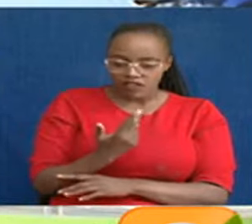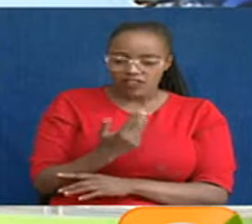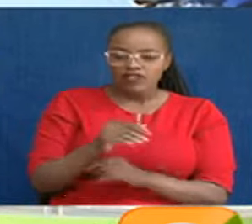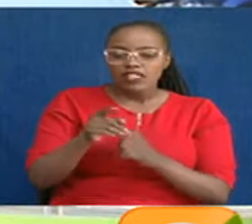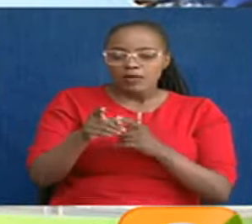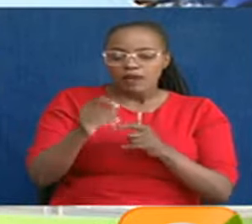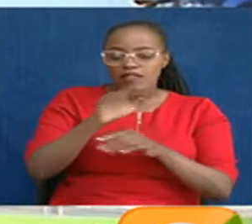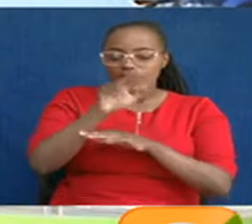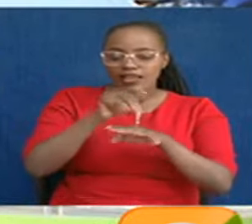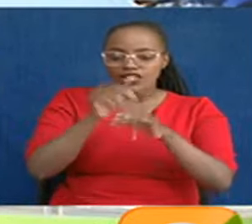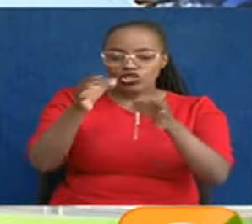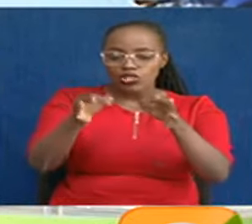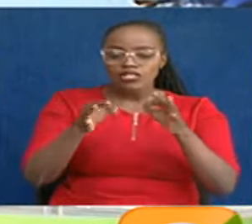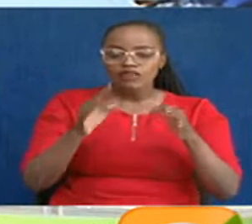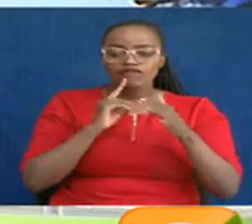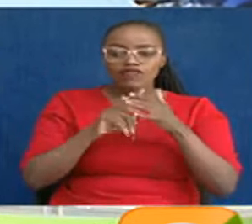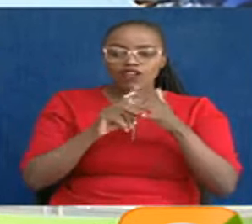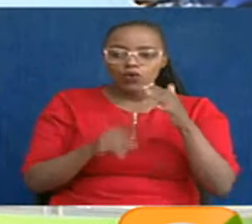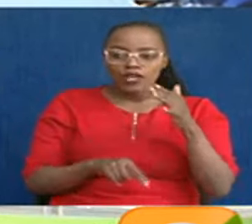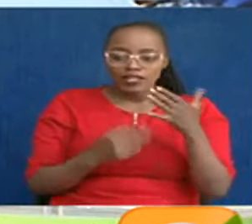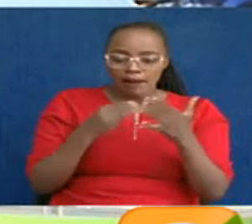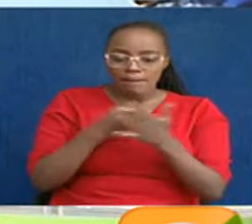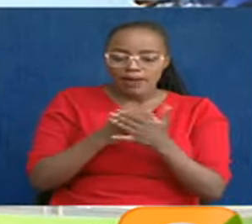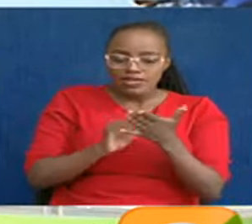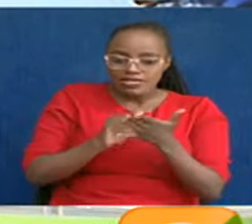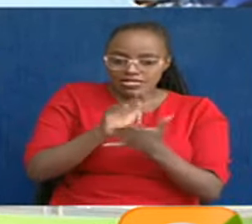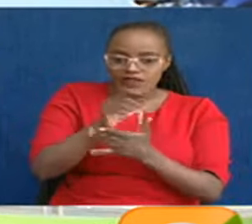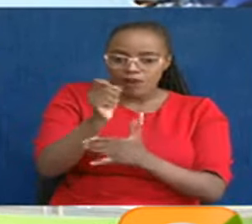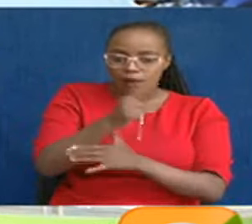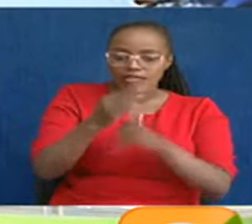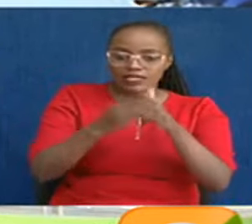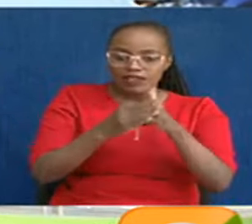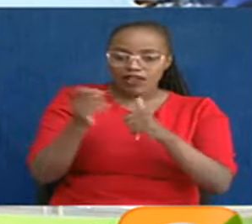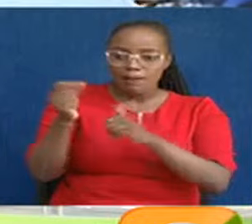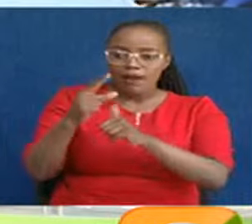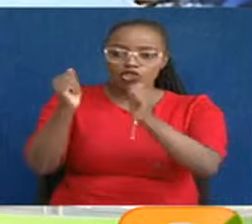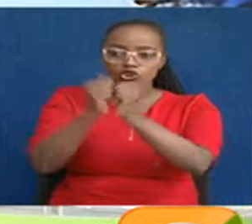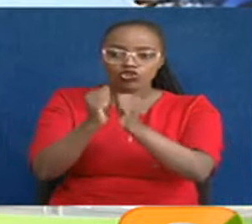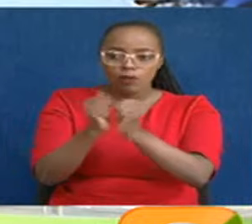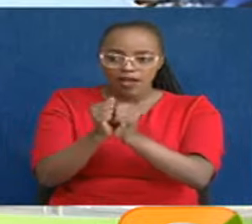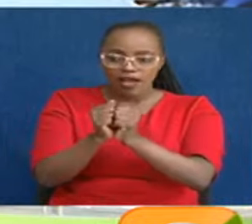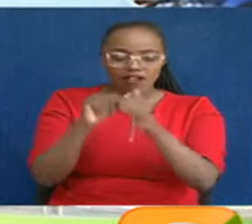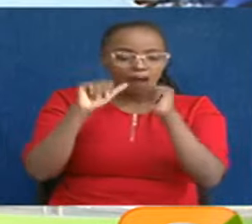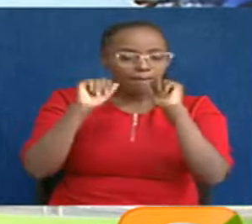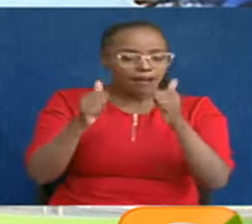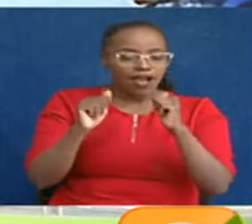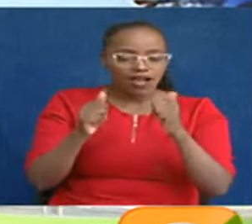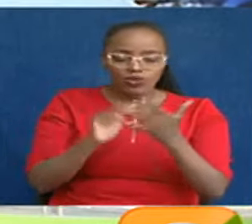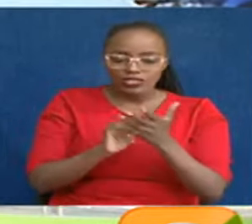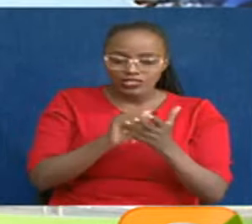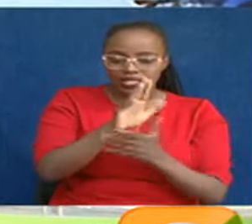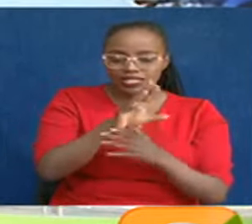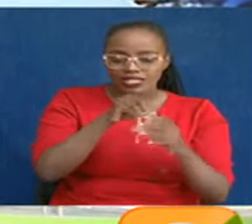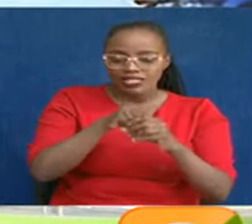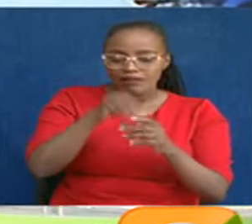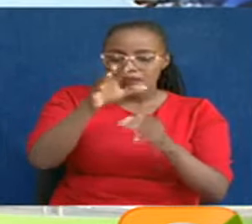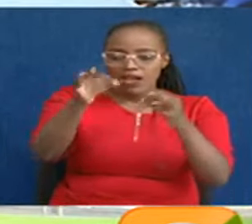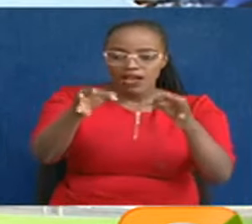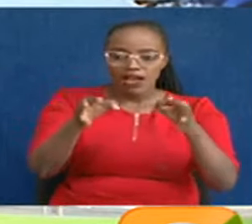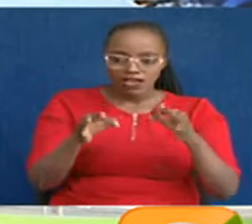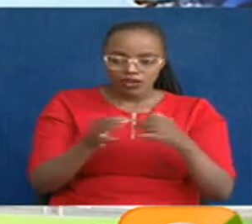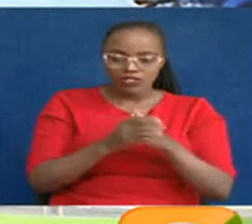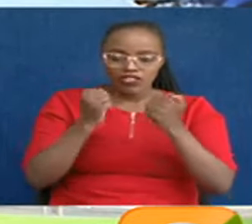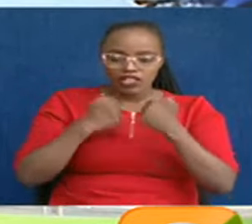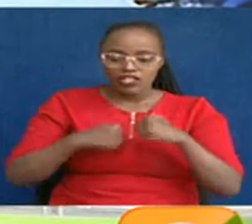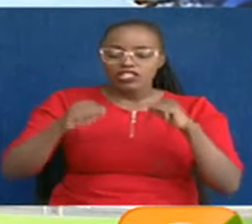the National Treasury, saying monies released for September and October are yet to get to their respective accounts. The chair of